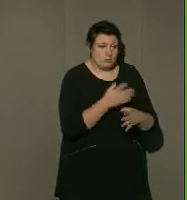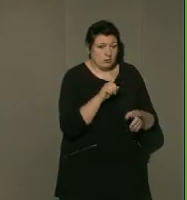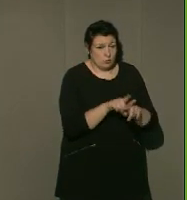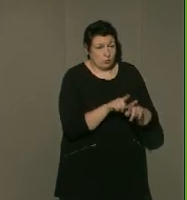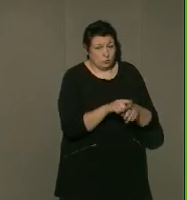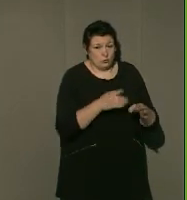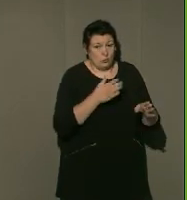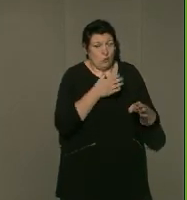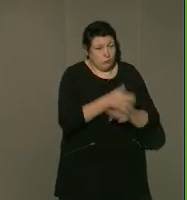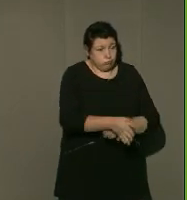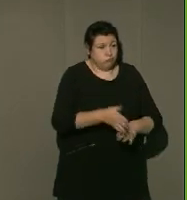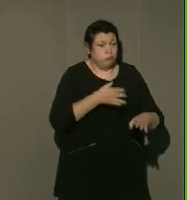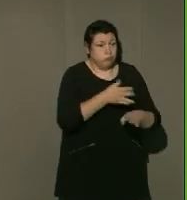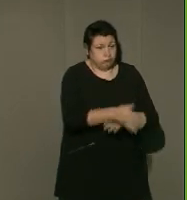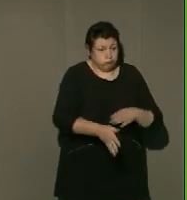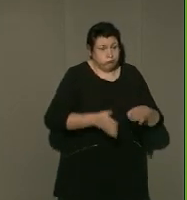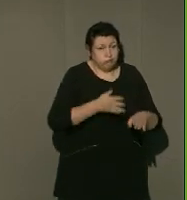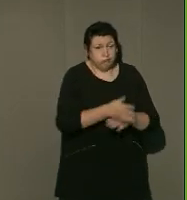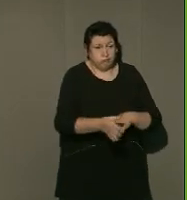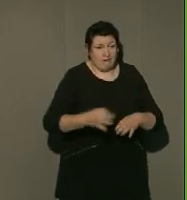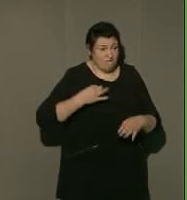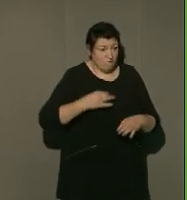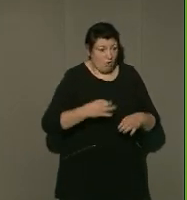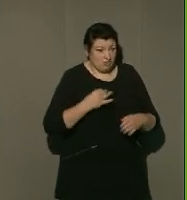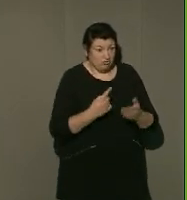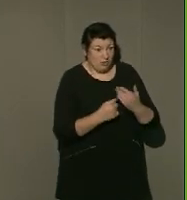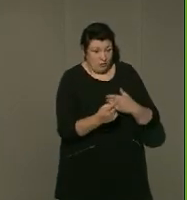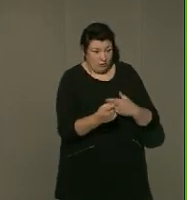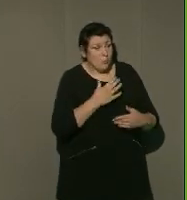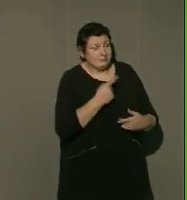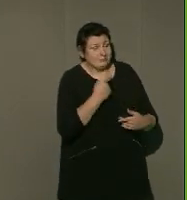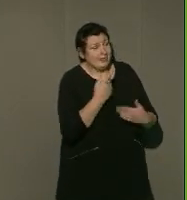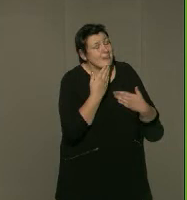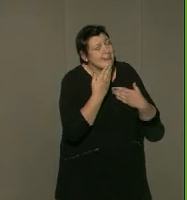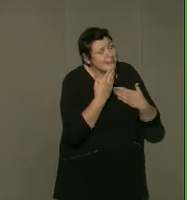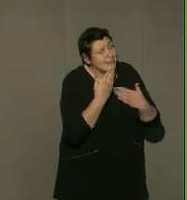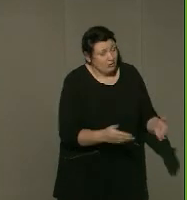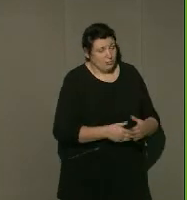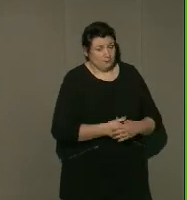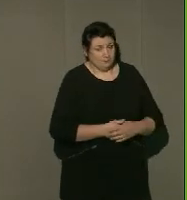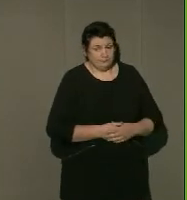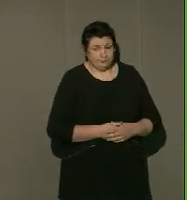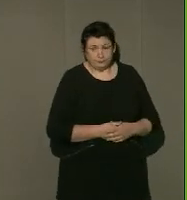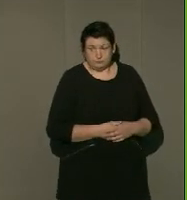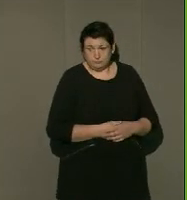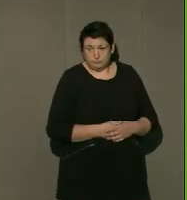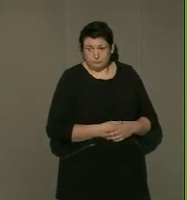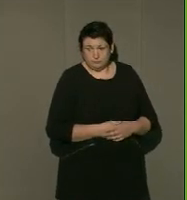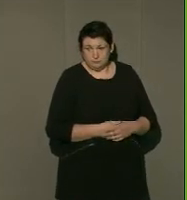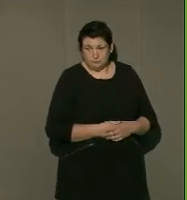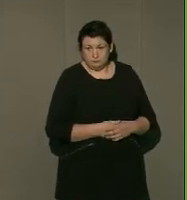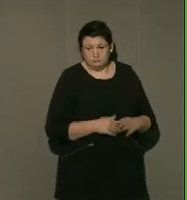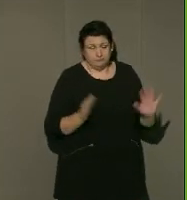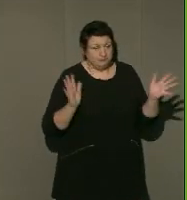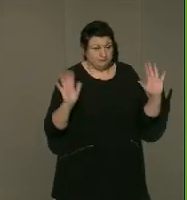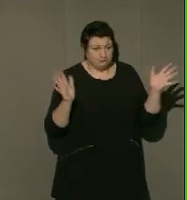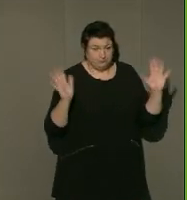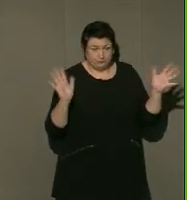endless hours on a voluntary basis, and I want to thank them. I would encourage you to